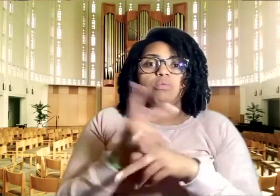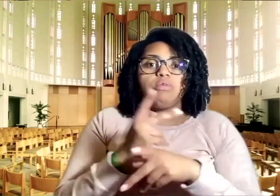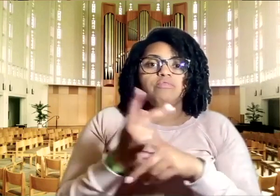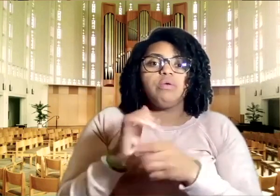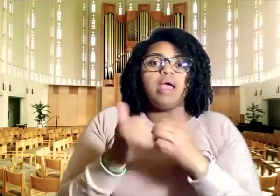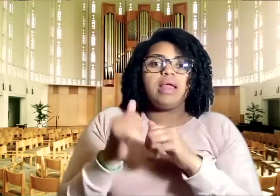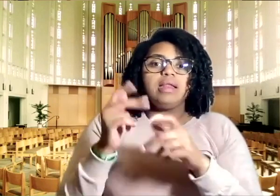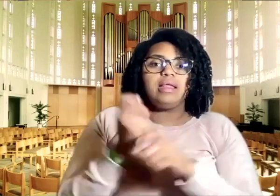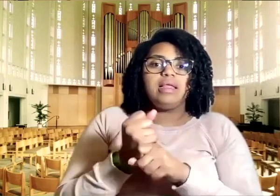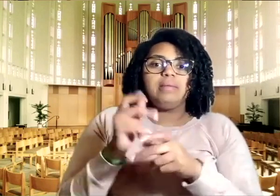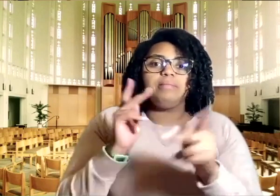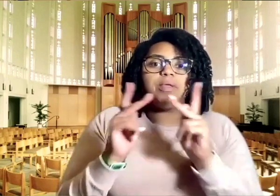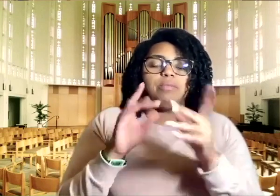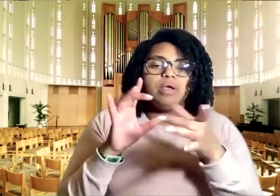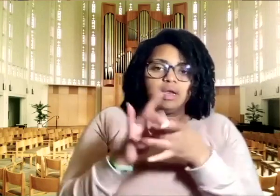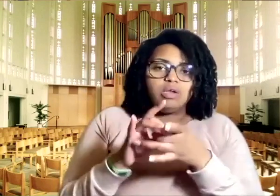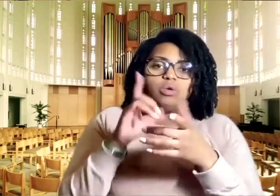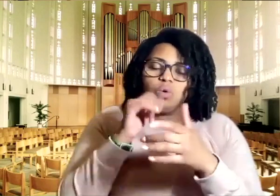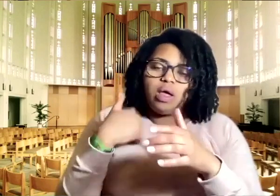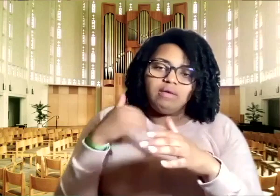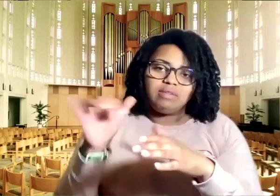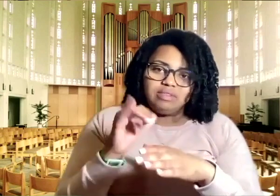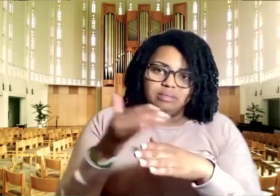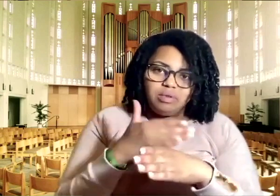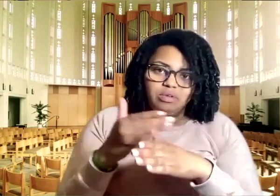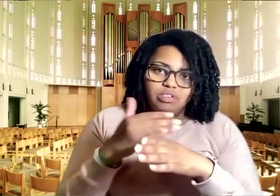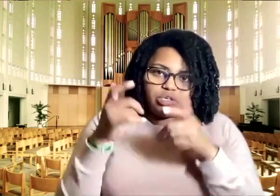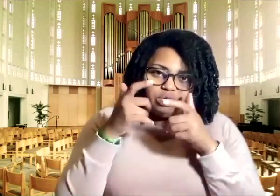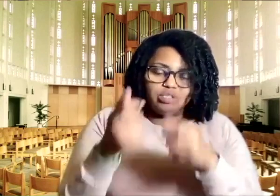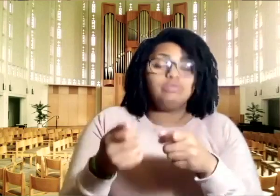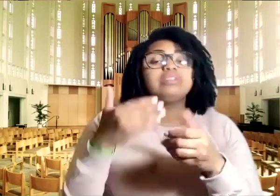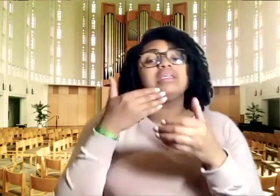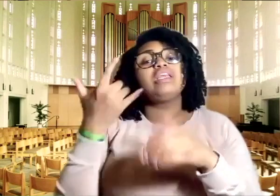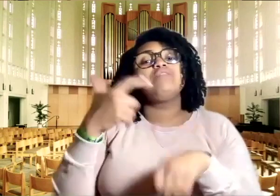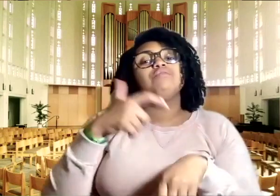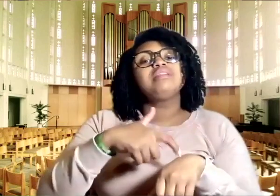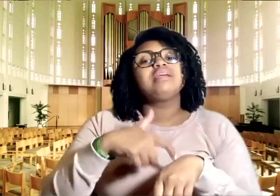shared interests. So thanks for this time.